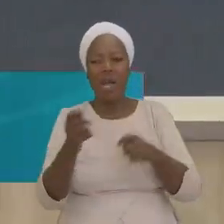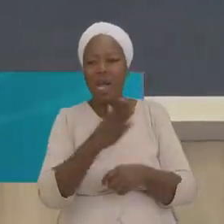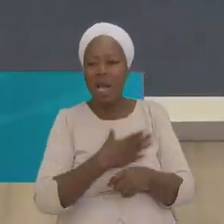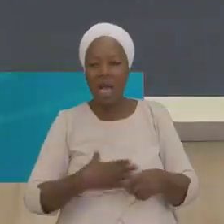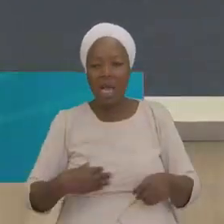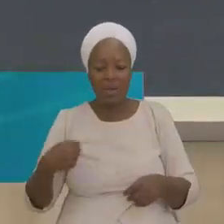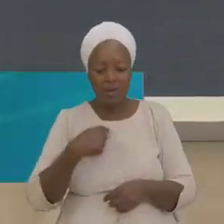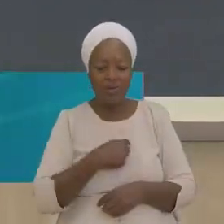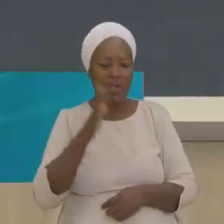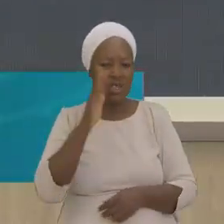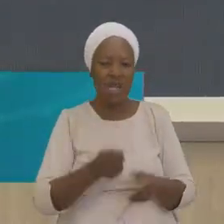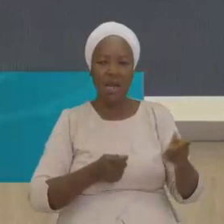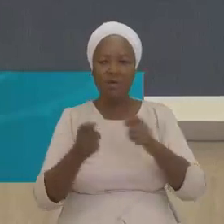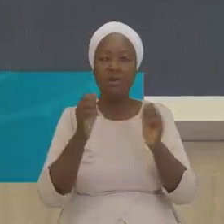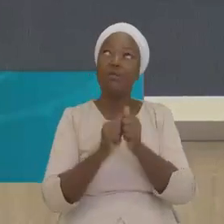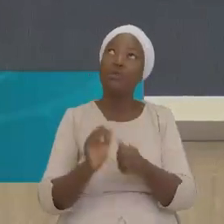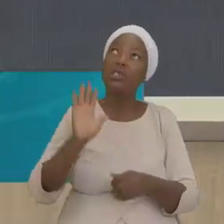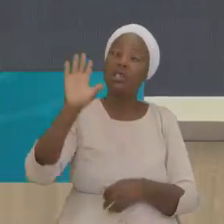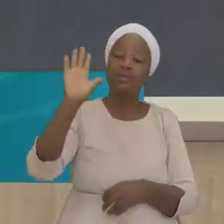shall reign with him.